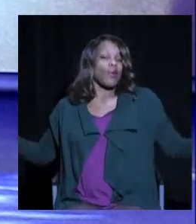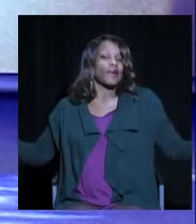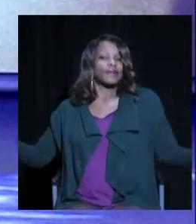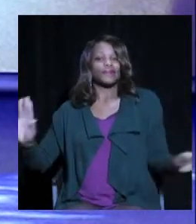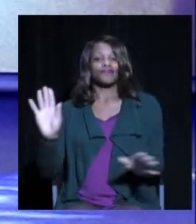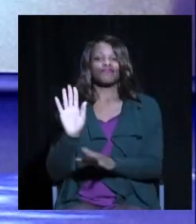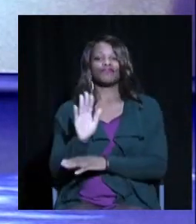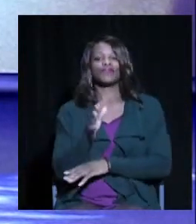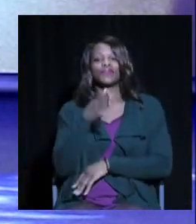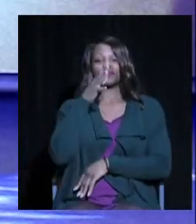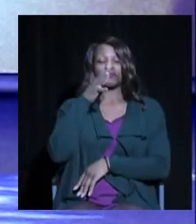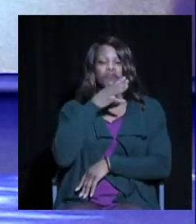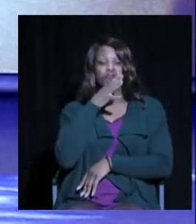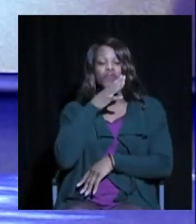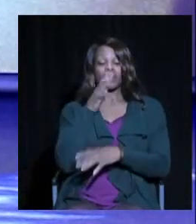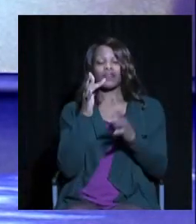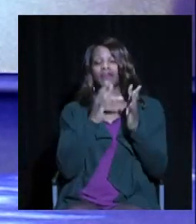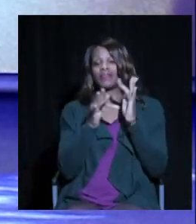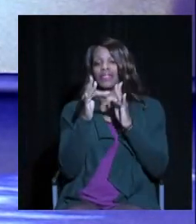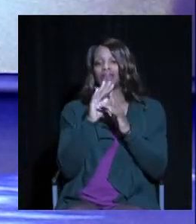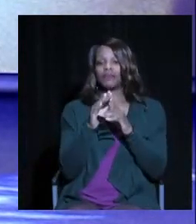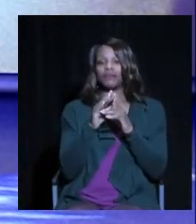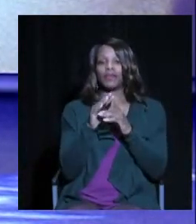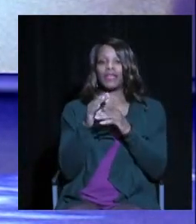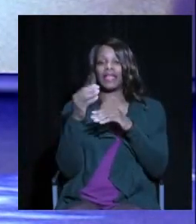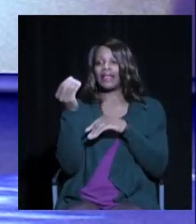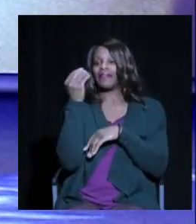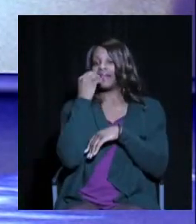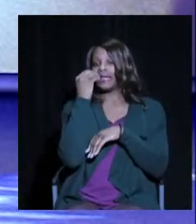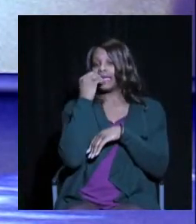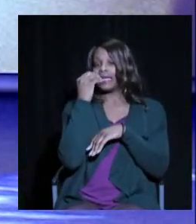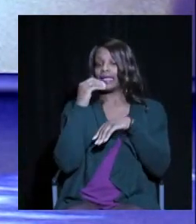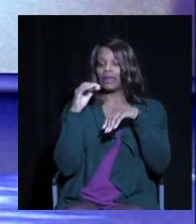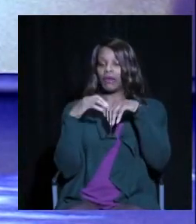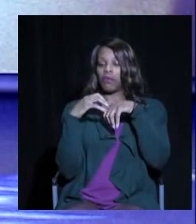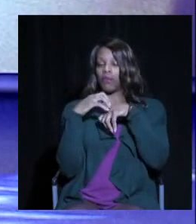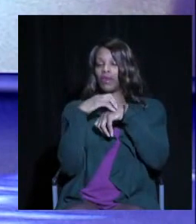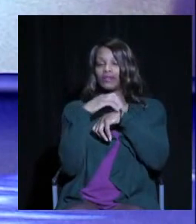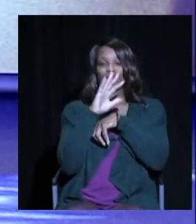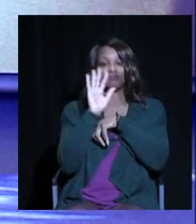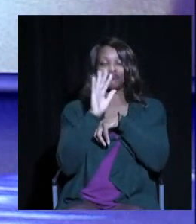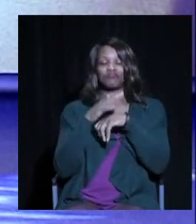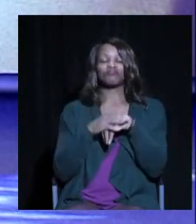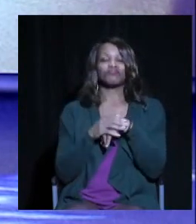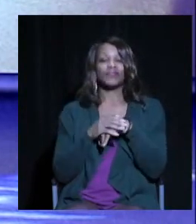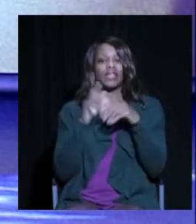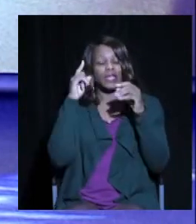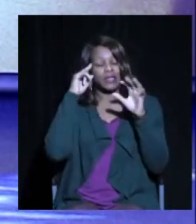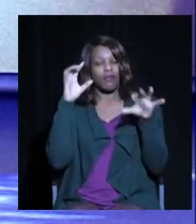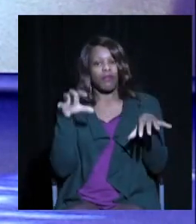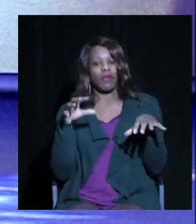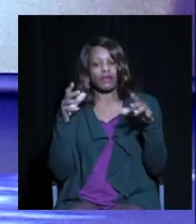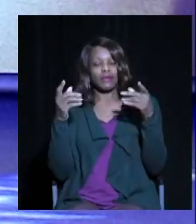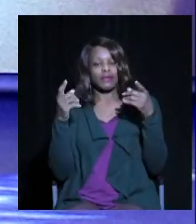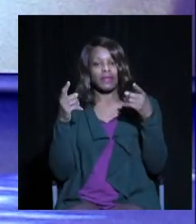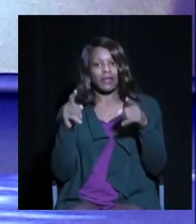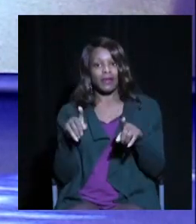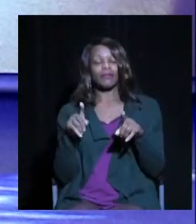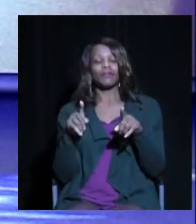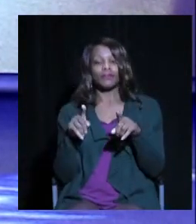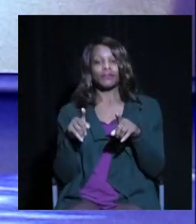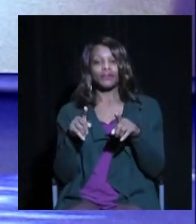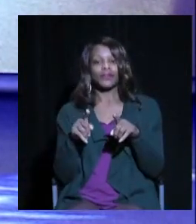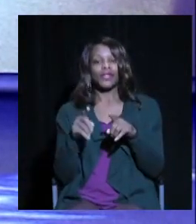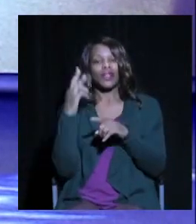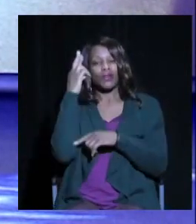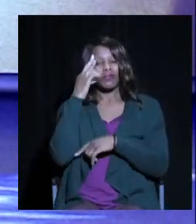wasn't being fed grapes by servants when she found out. And this is the surprising way that God goes about things. This is part of why